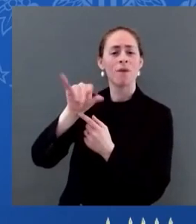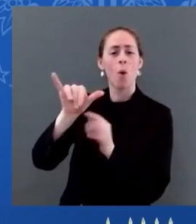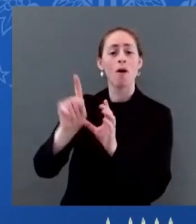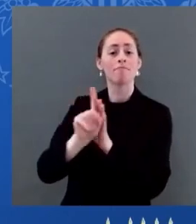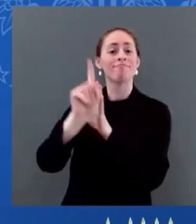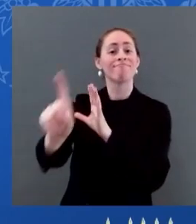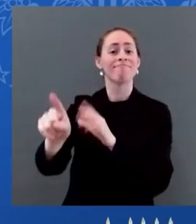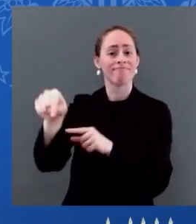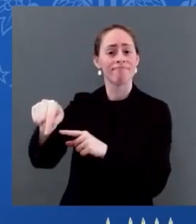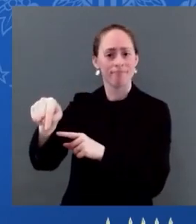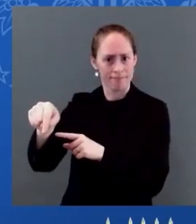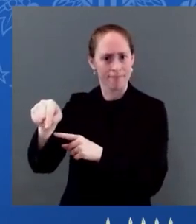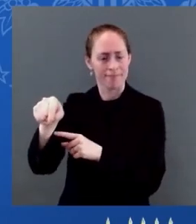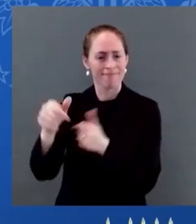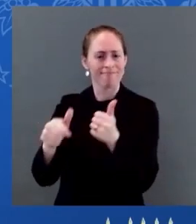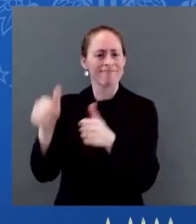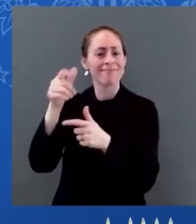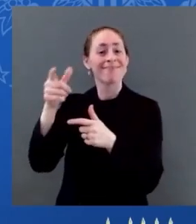to